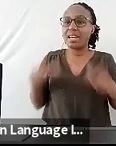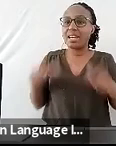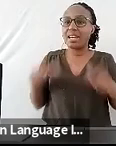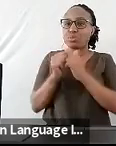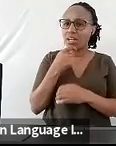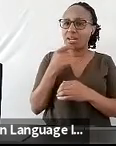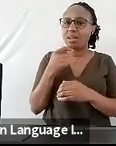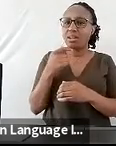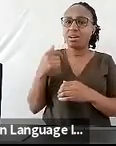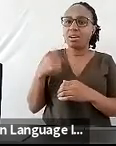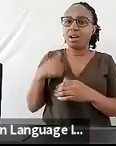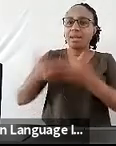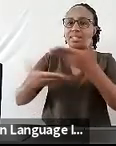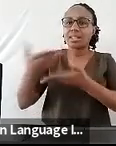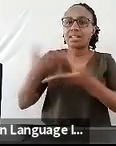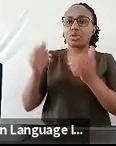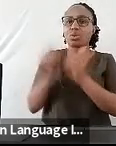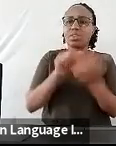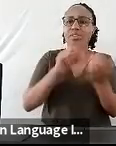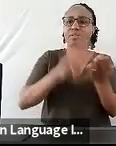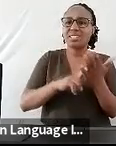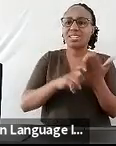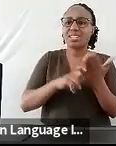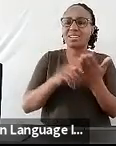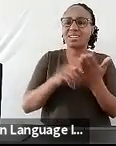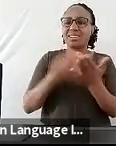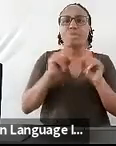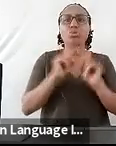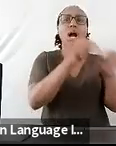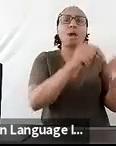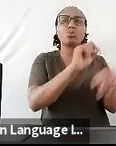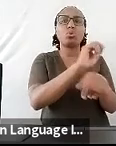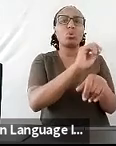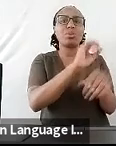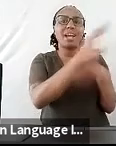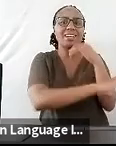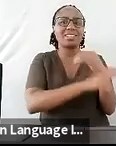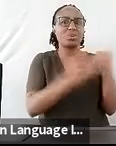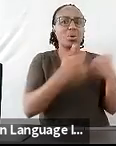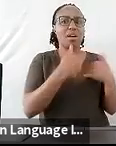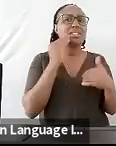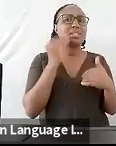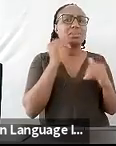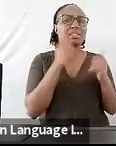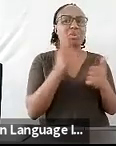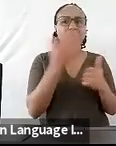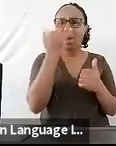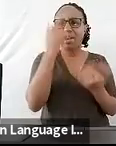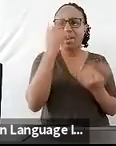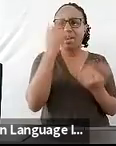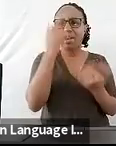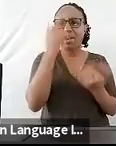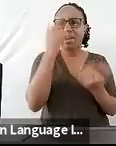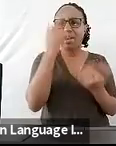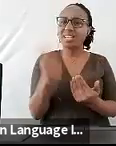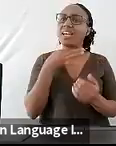the countries and you have a good experience and you wonder, why are we treating each other like this? Why? I mean, that's absolutely right. I had exactly the